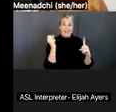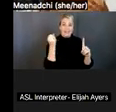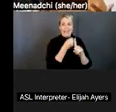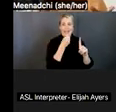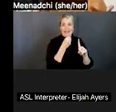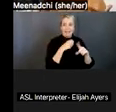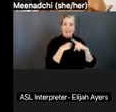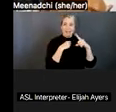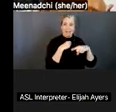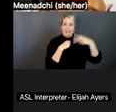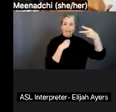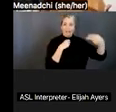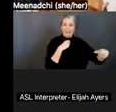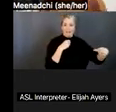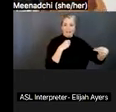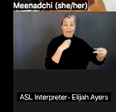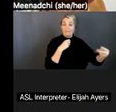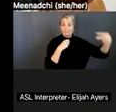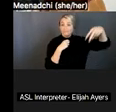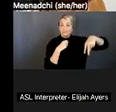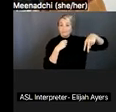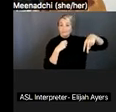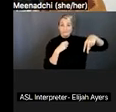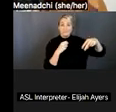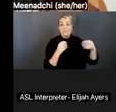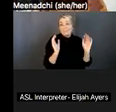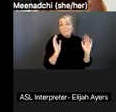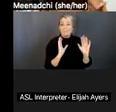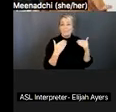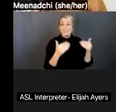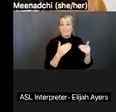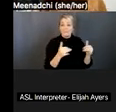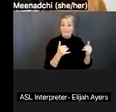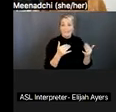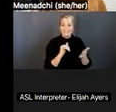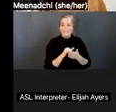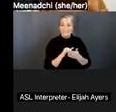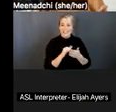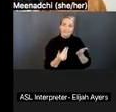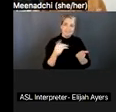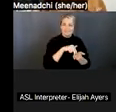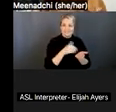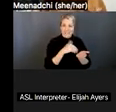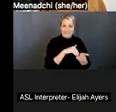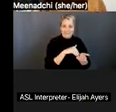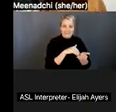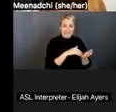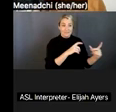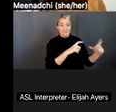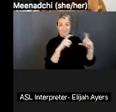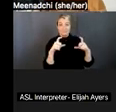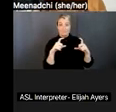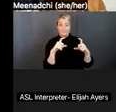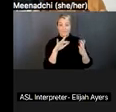So it allows us that kind of like bounce back. It gives us access to inherent